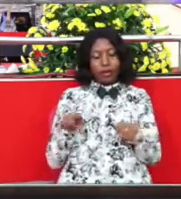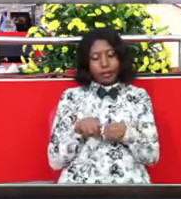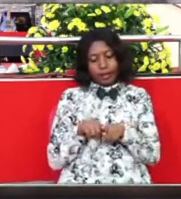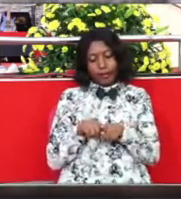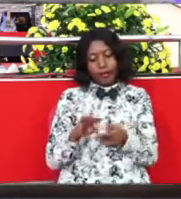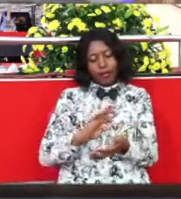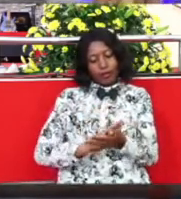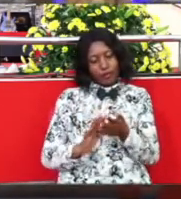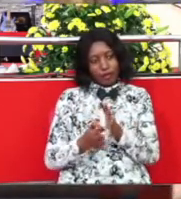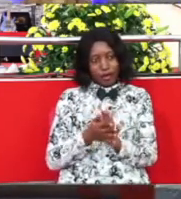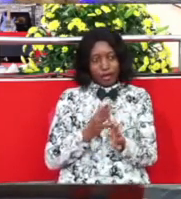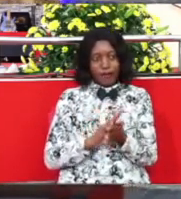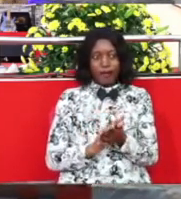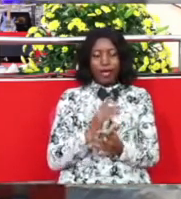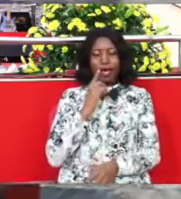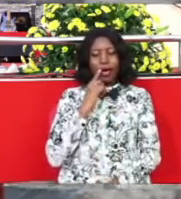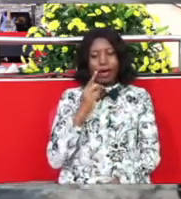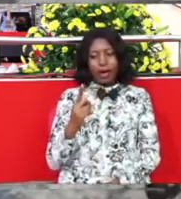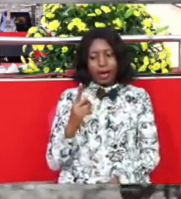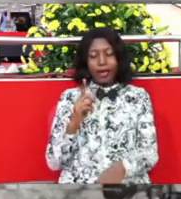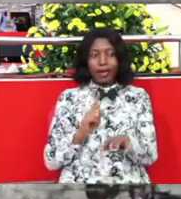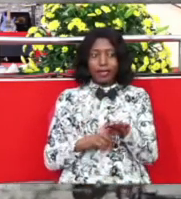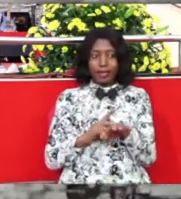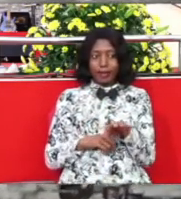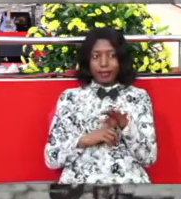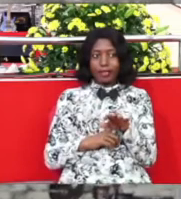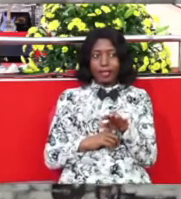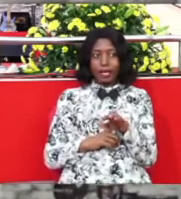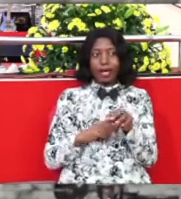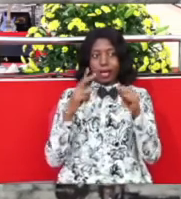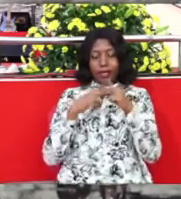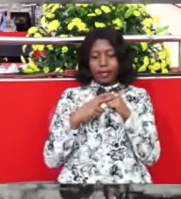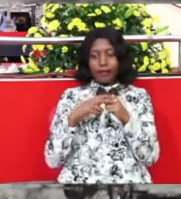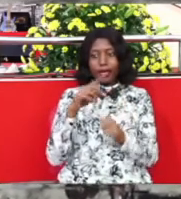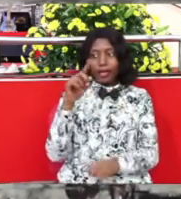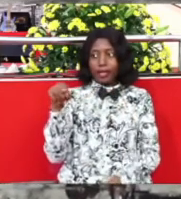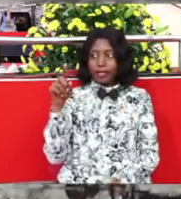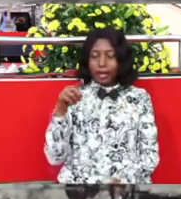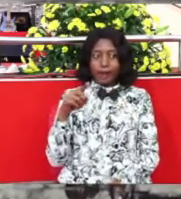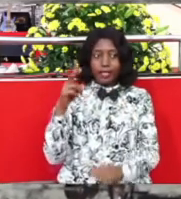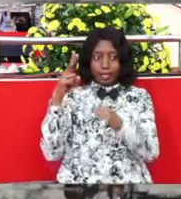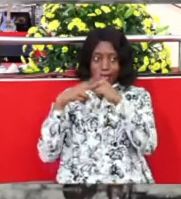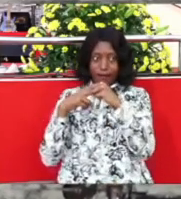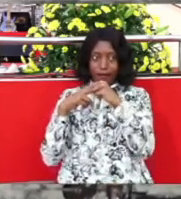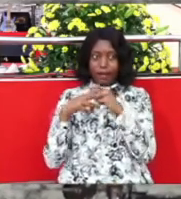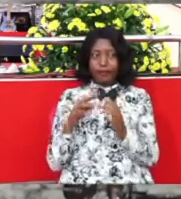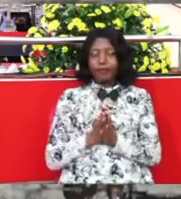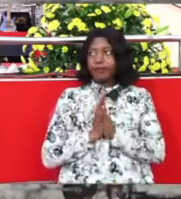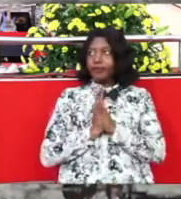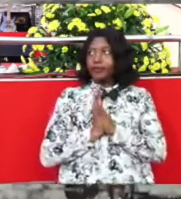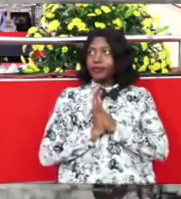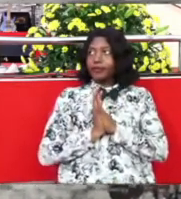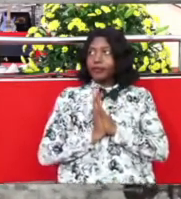100 times. Unasamehe 70 times 7. Aha, mara 7 mara 70. That is the moment when the Spirit of God